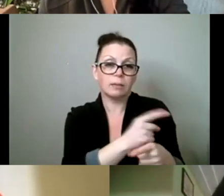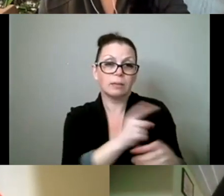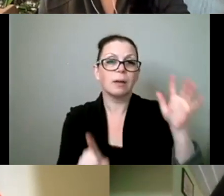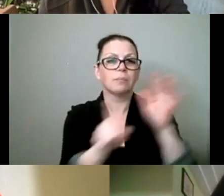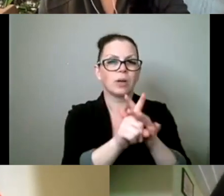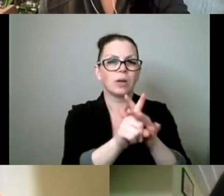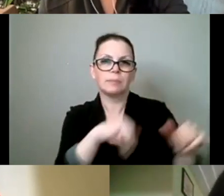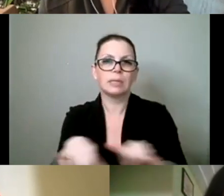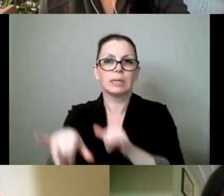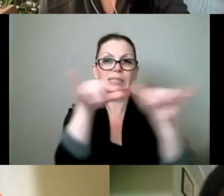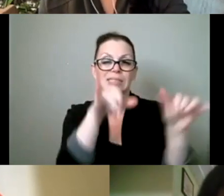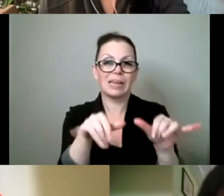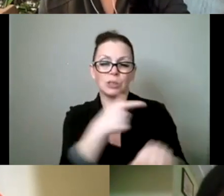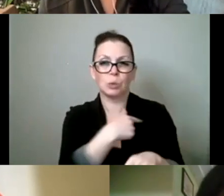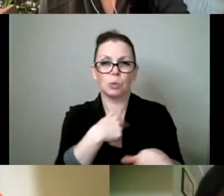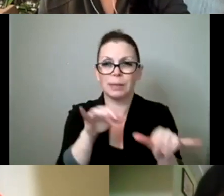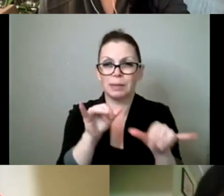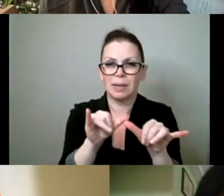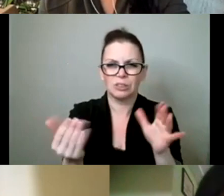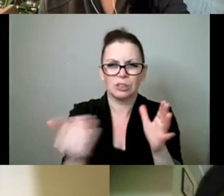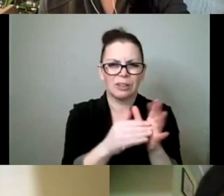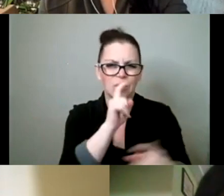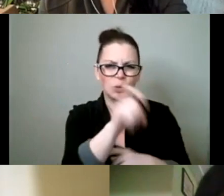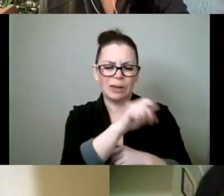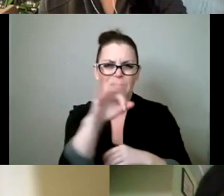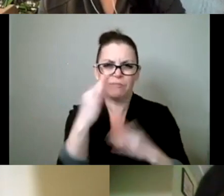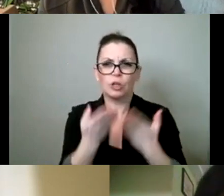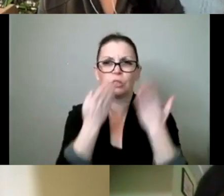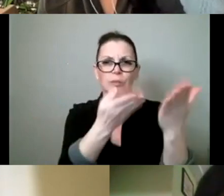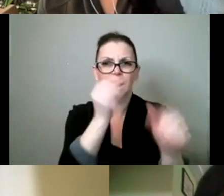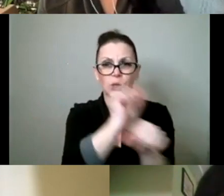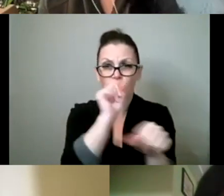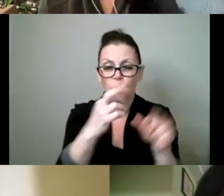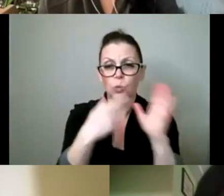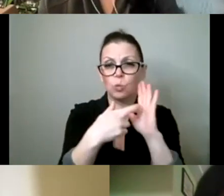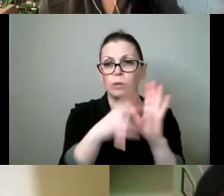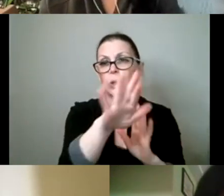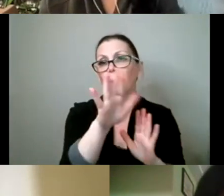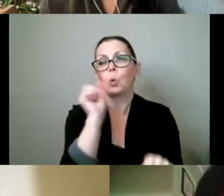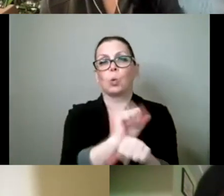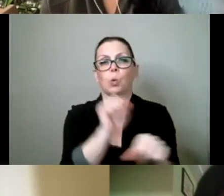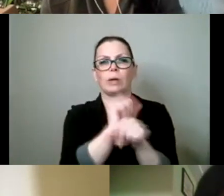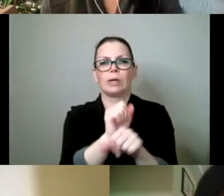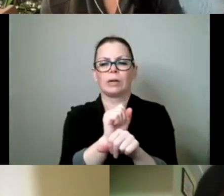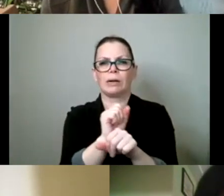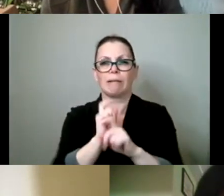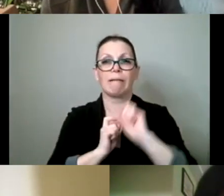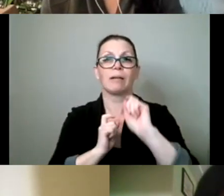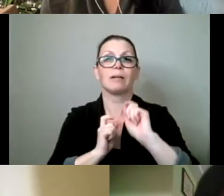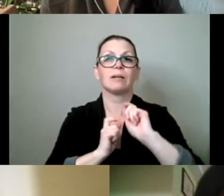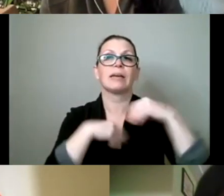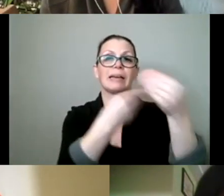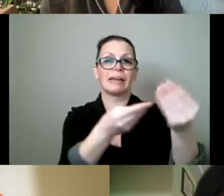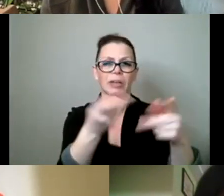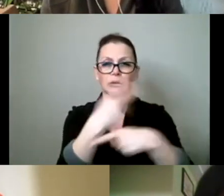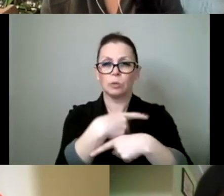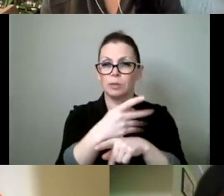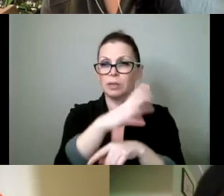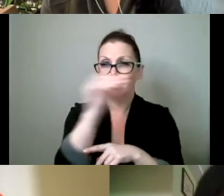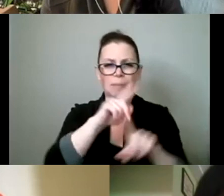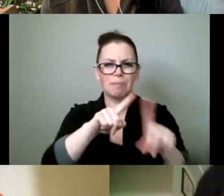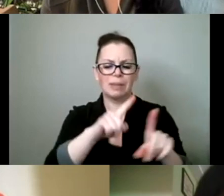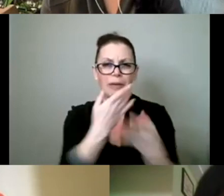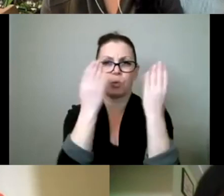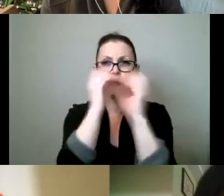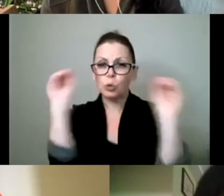against question. Like if you're submitting your work or presenting your work to a production company, but they don't have representation in the